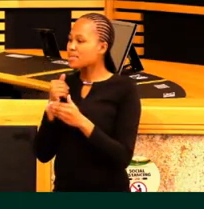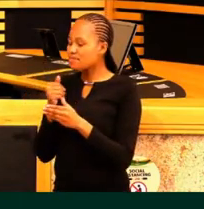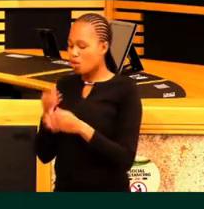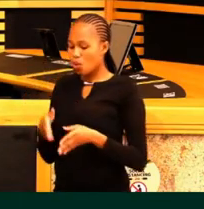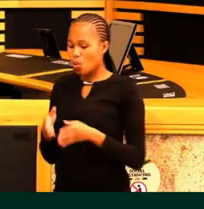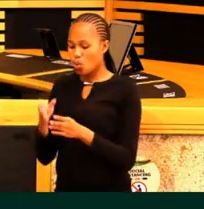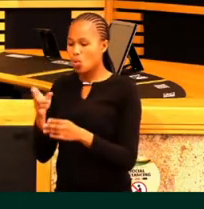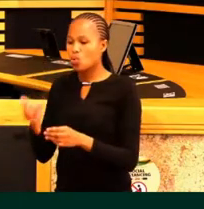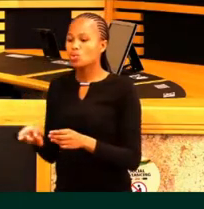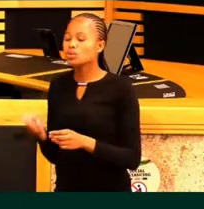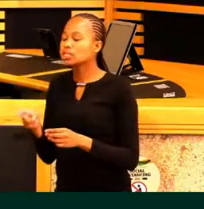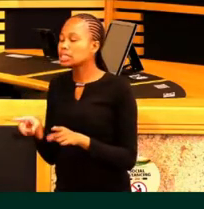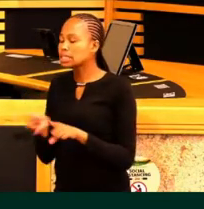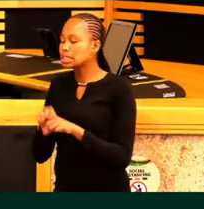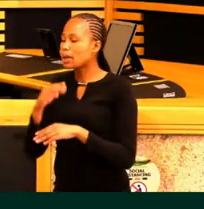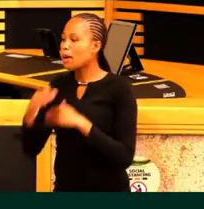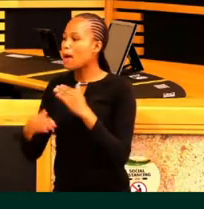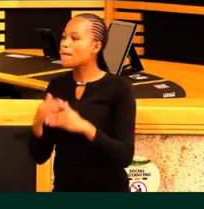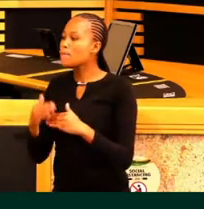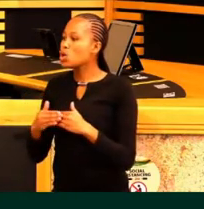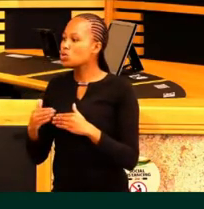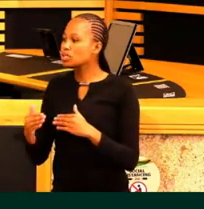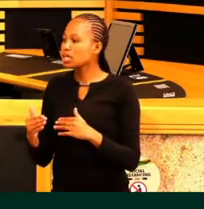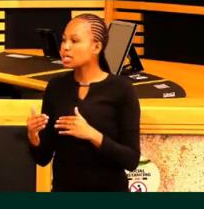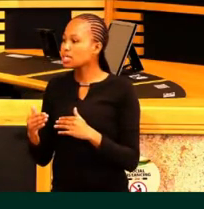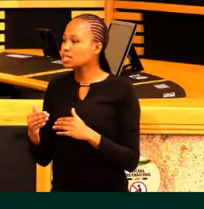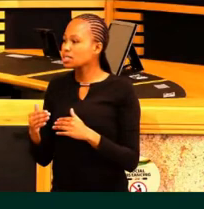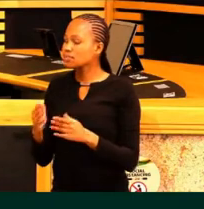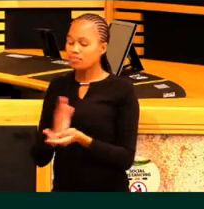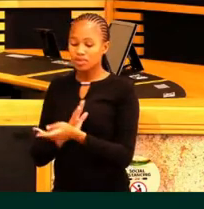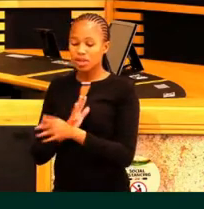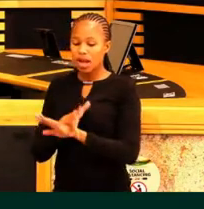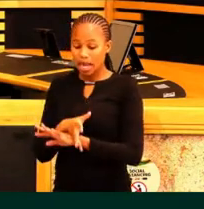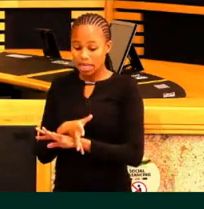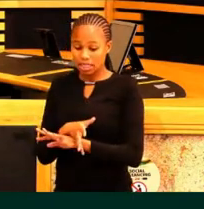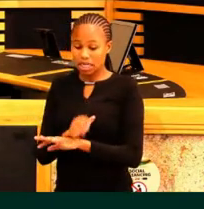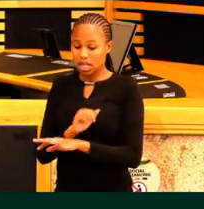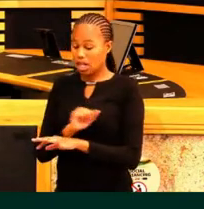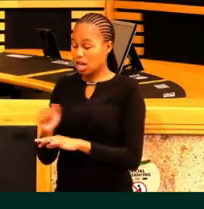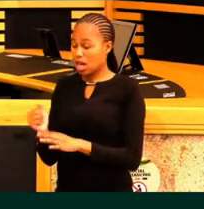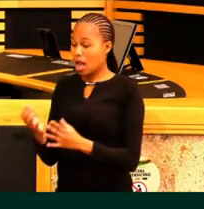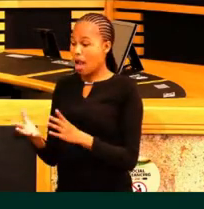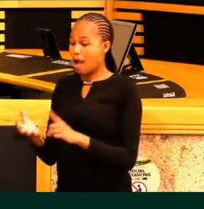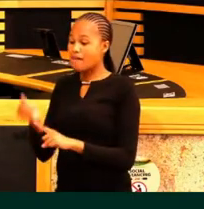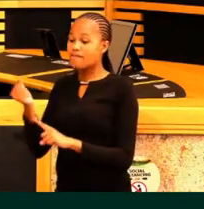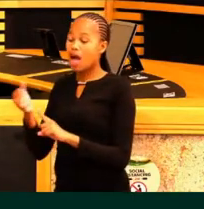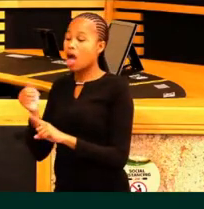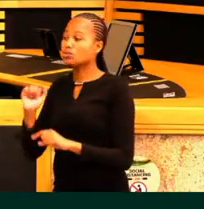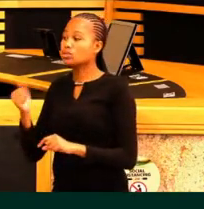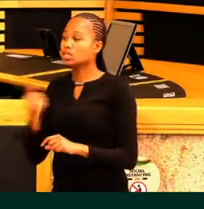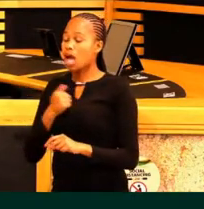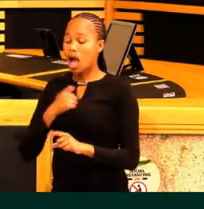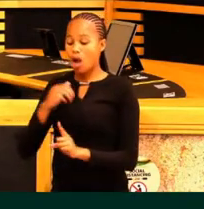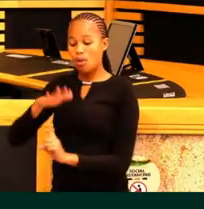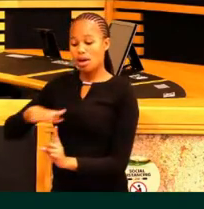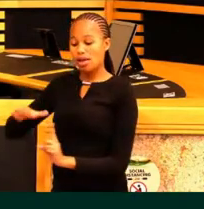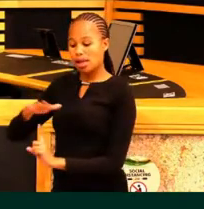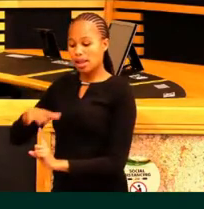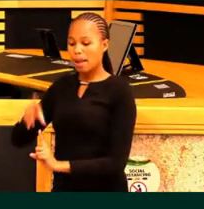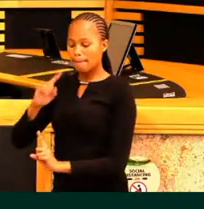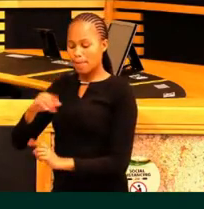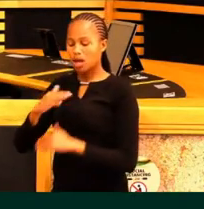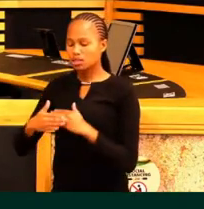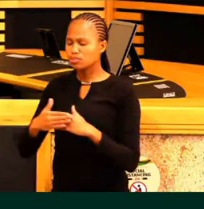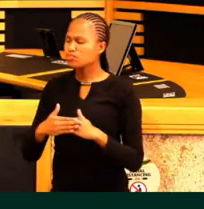even the processing of the agricultural products that are found in our area should be processed there